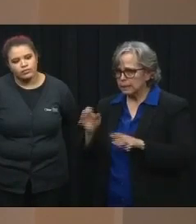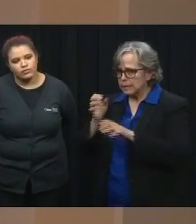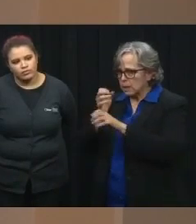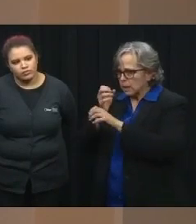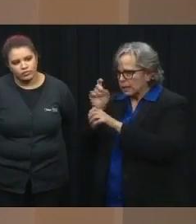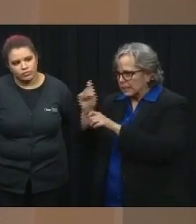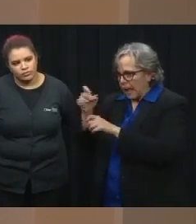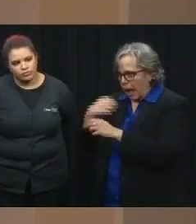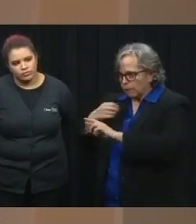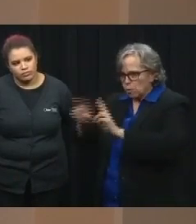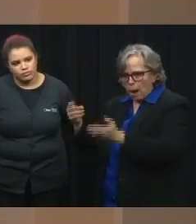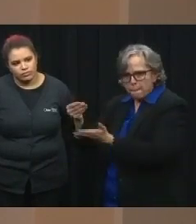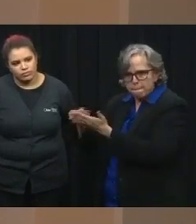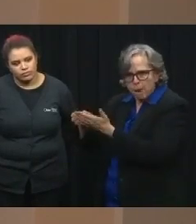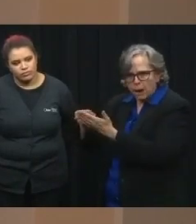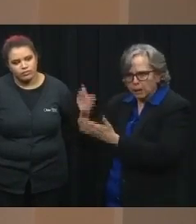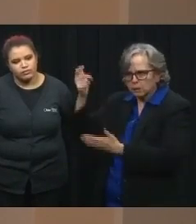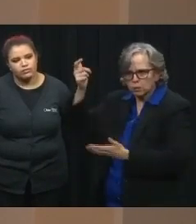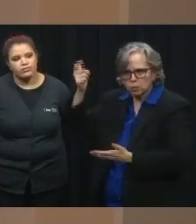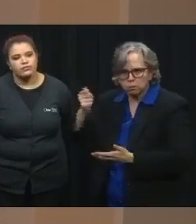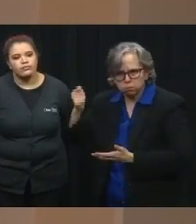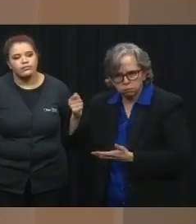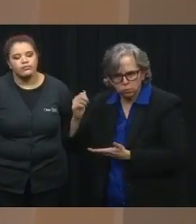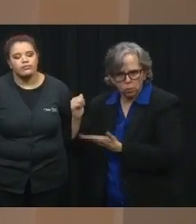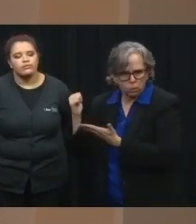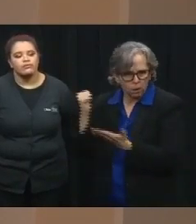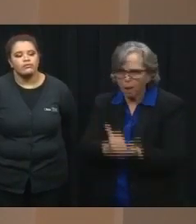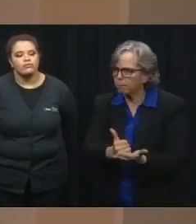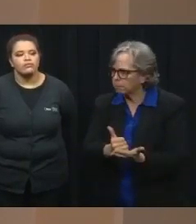their employees. Thank you.